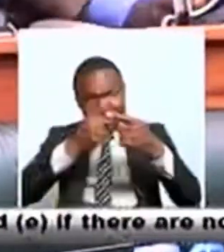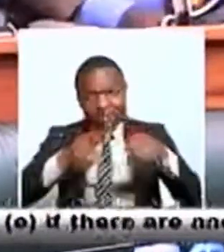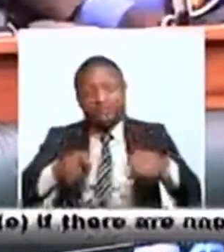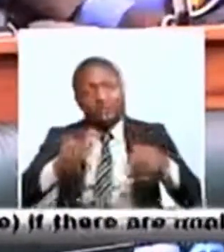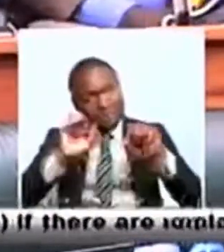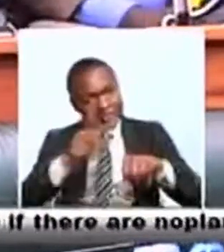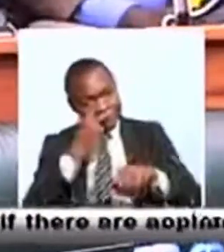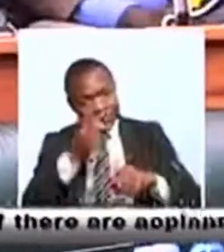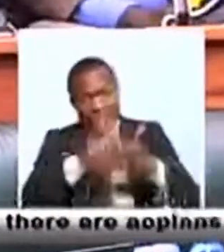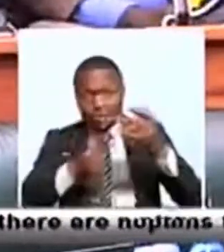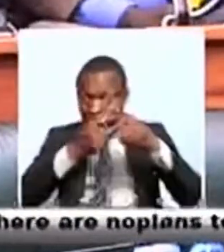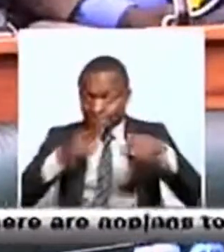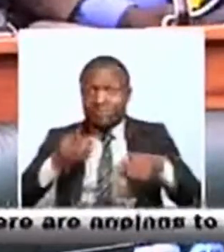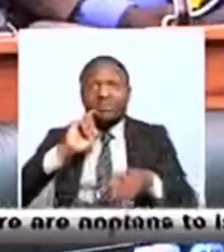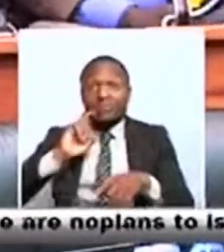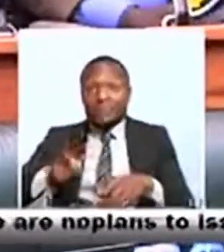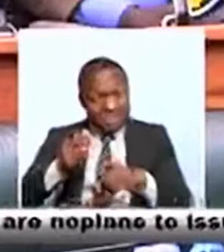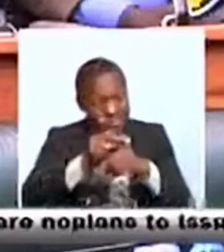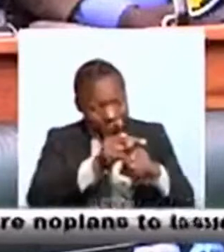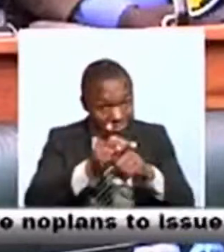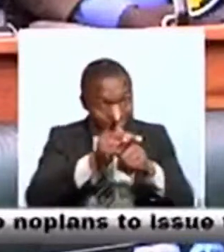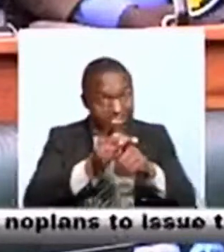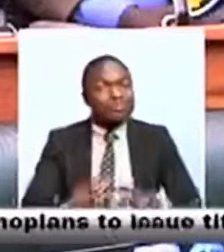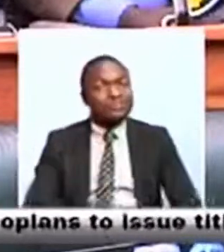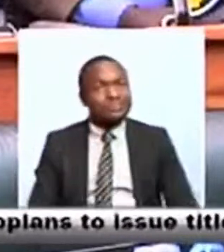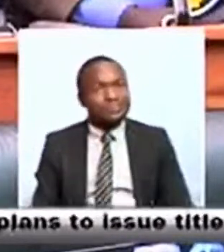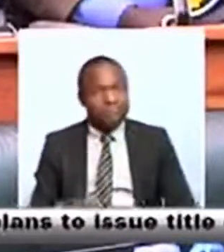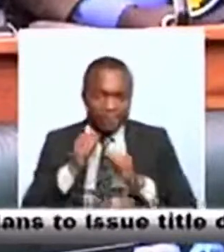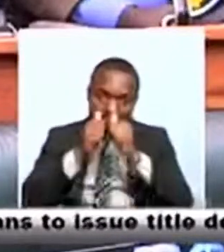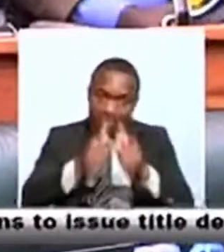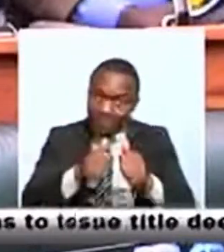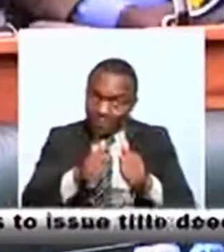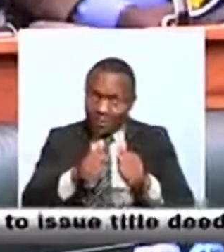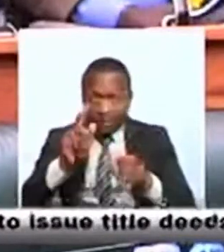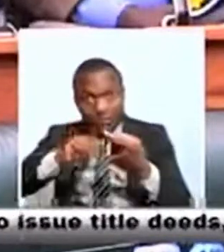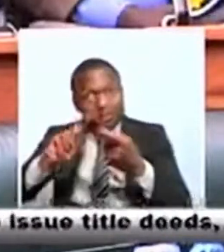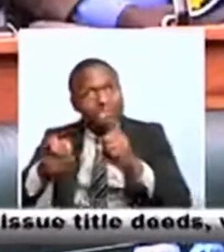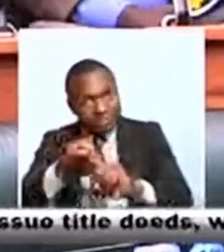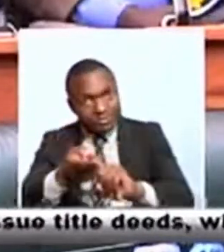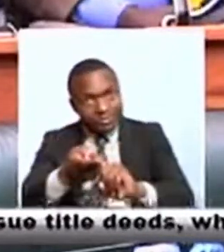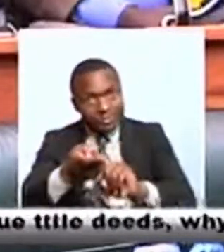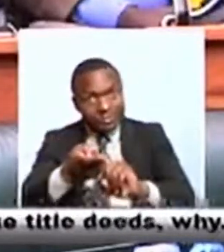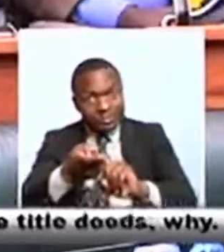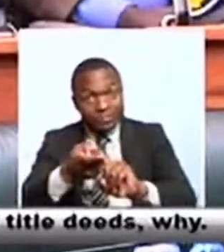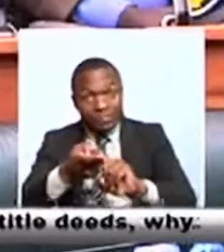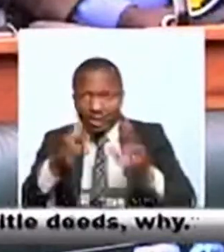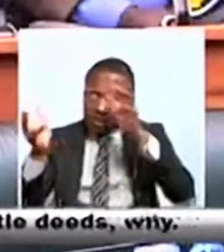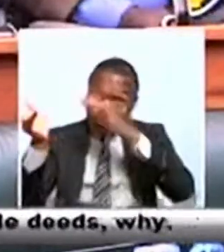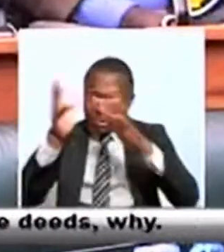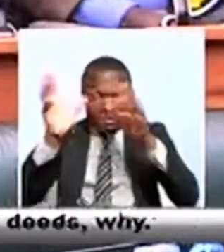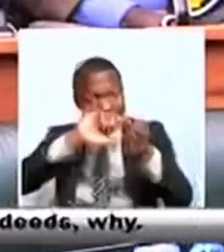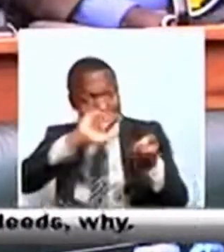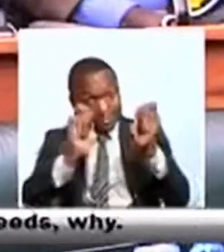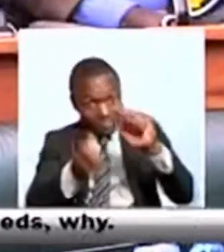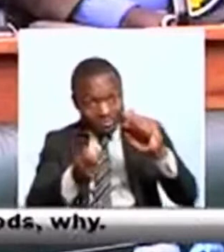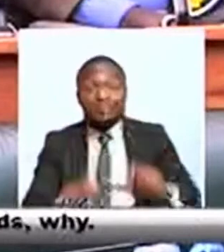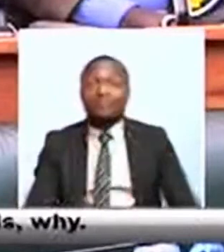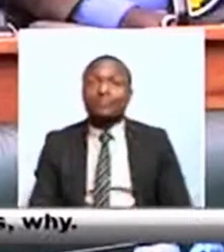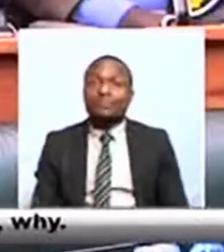happen. We have to be very careful, according to our colleagues in this climate change.